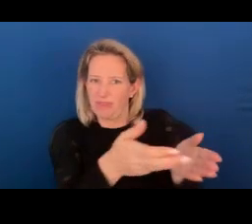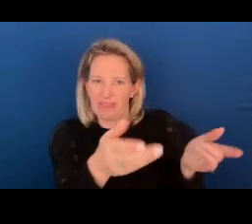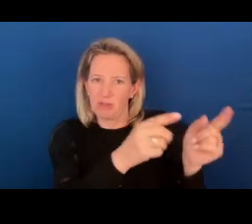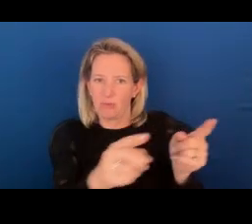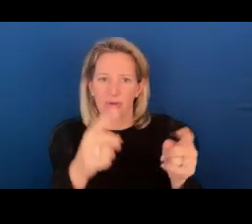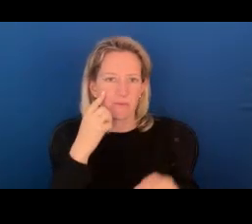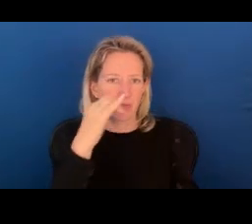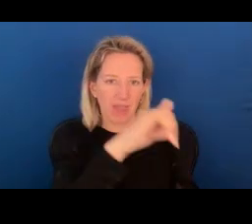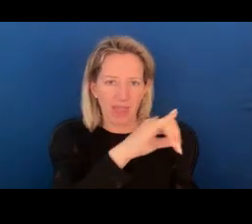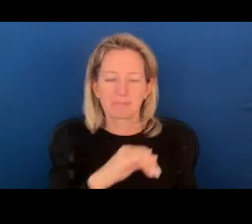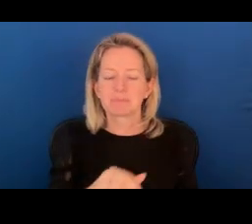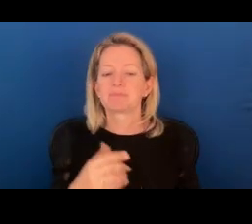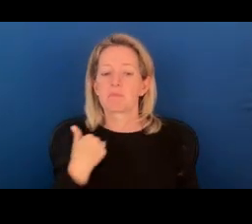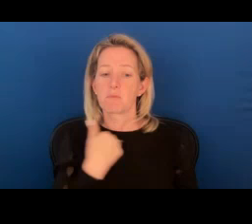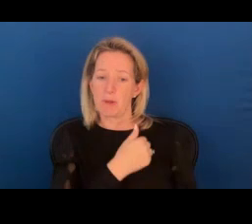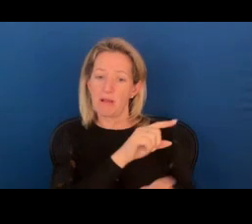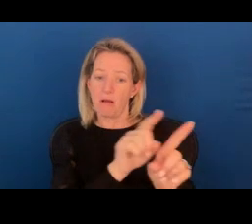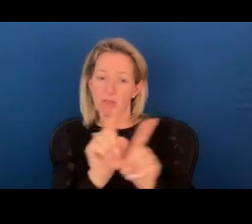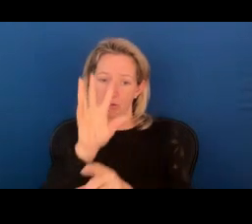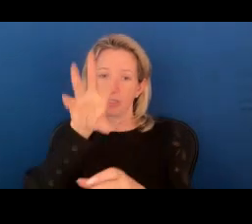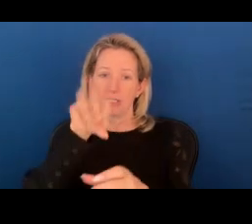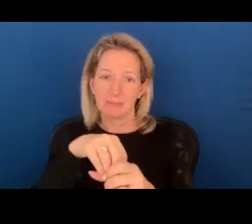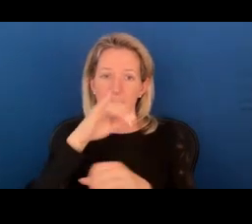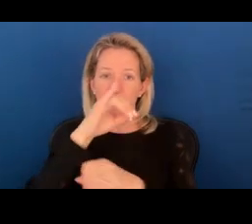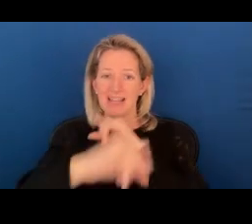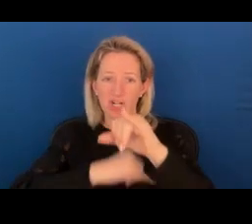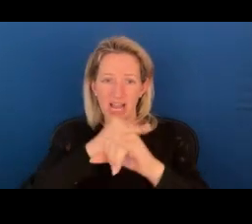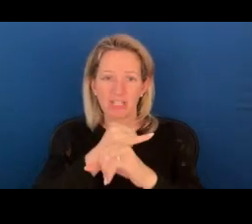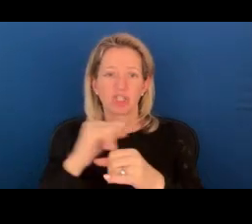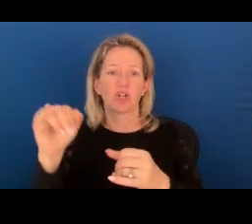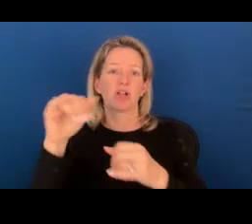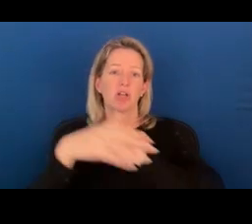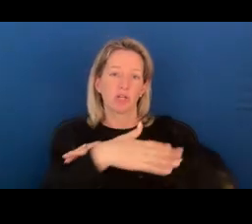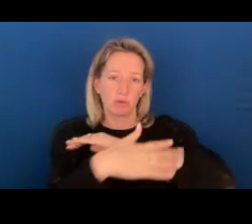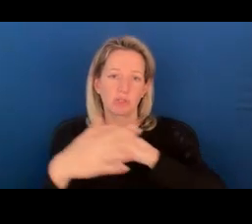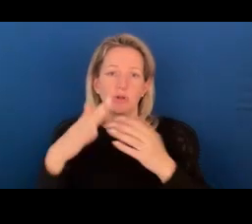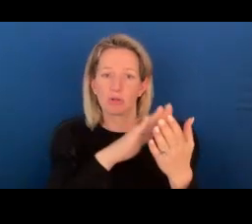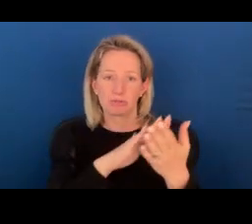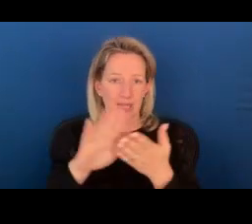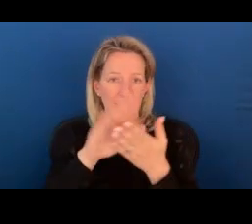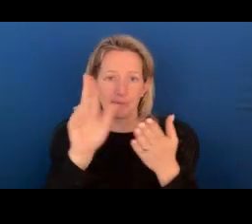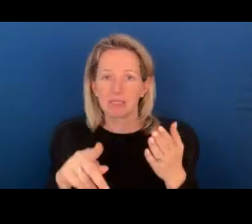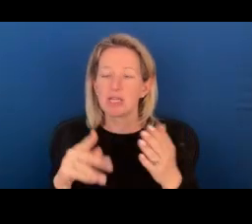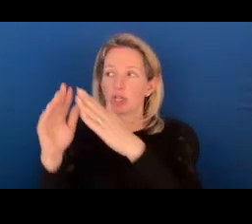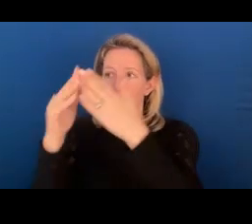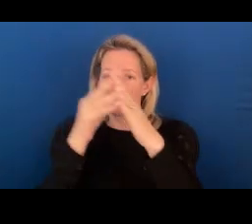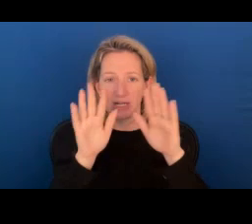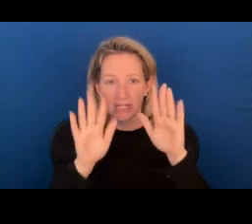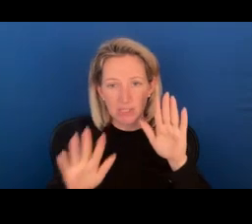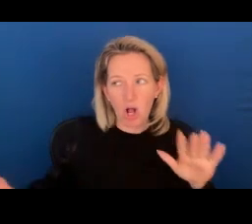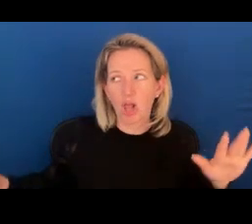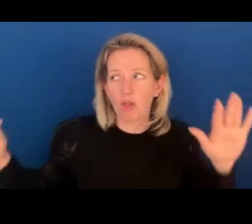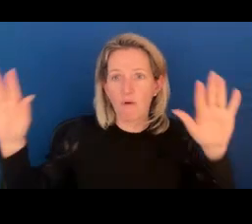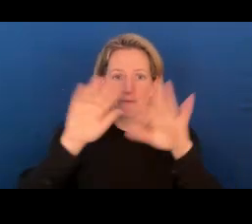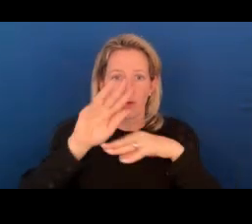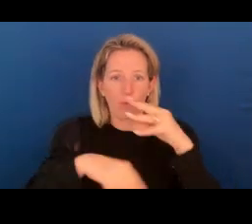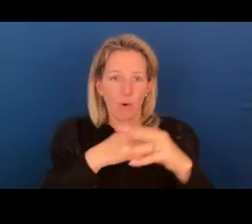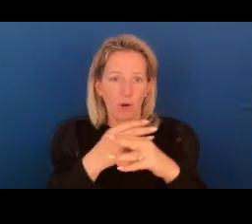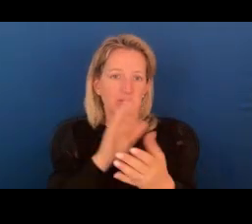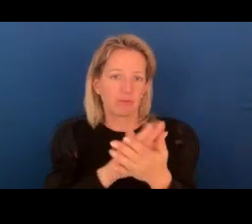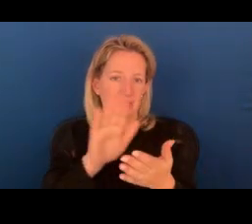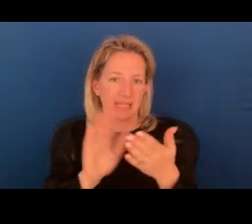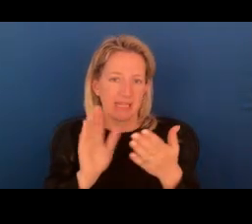we do participate in the International Coastal Cleanup. We join communities from around the world in cleaning our beaches every year